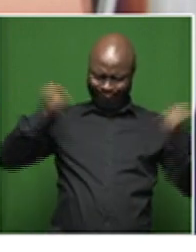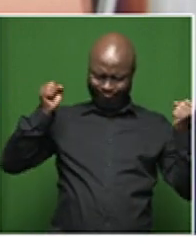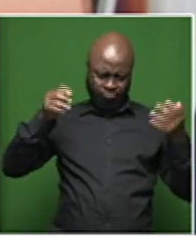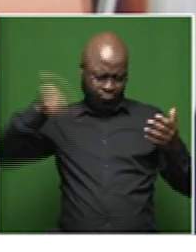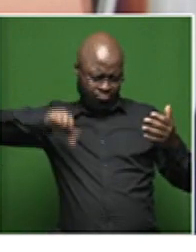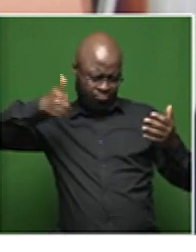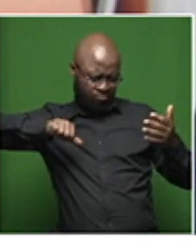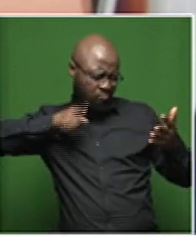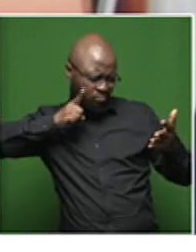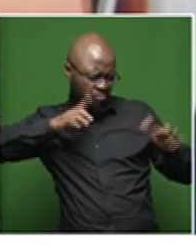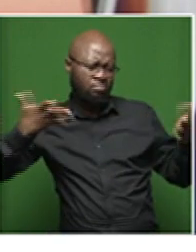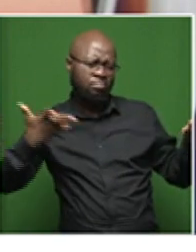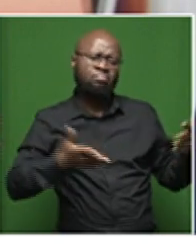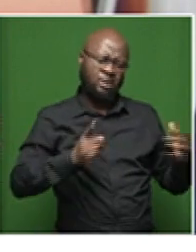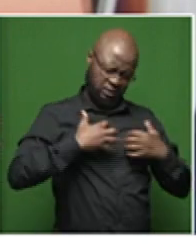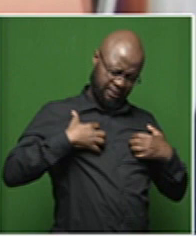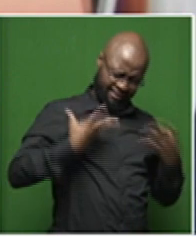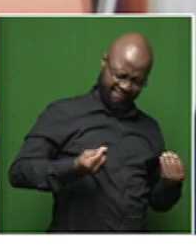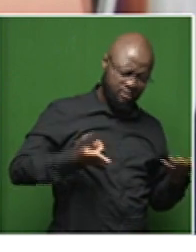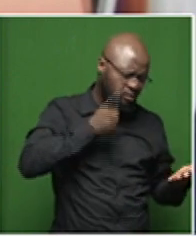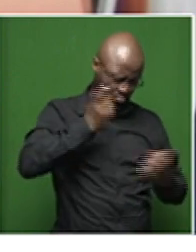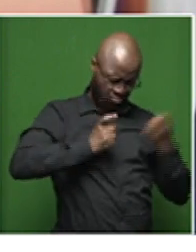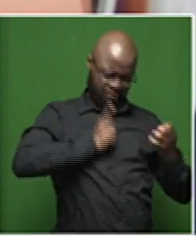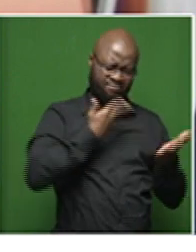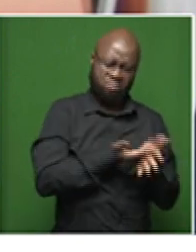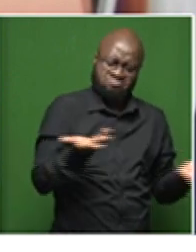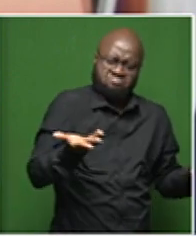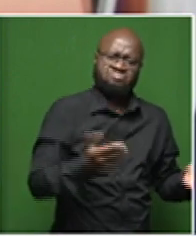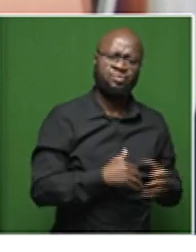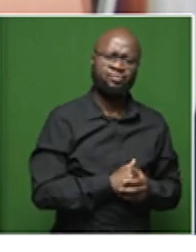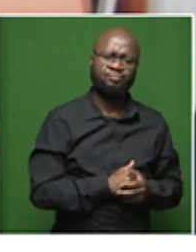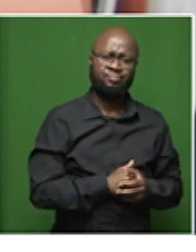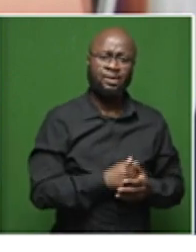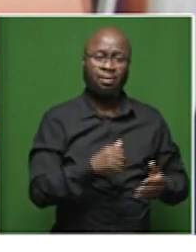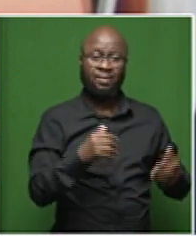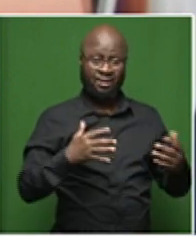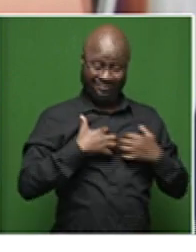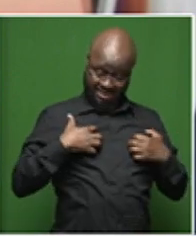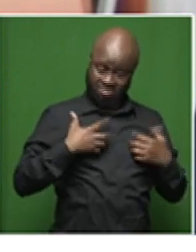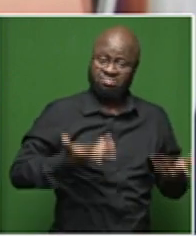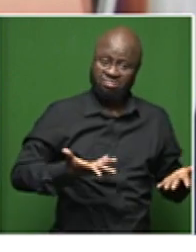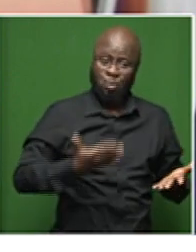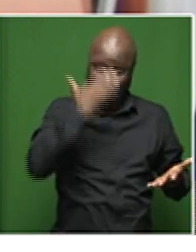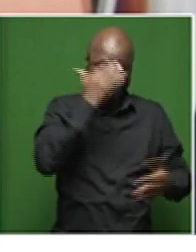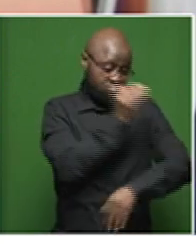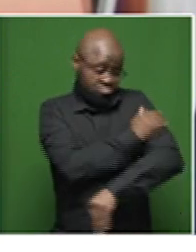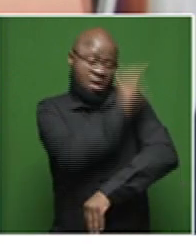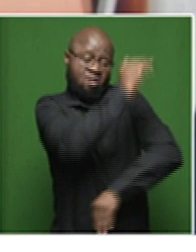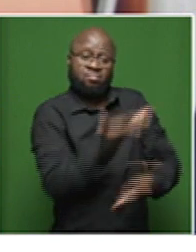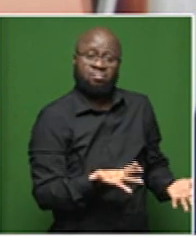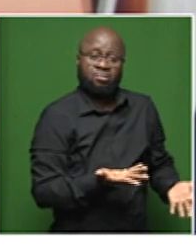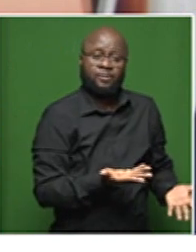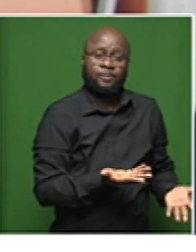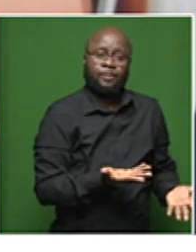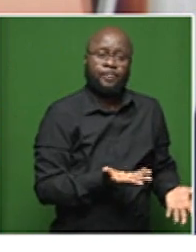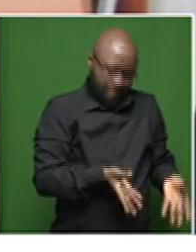when you're stressed, your blood pressure is high. Whether you've got pain or you've got headache or whatever, your blood pressure will be high and we might end up over-treating and over-diagnosing. But we want